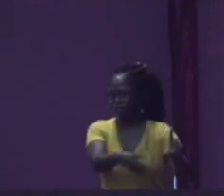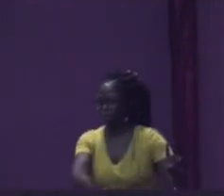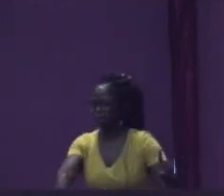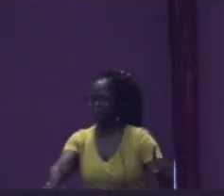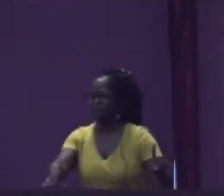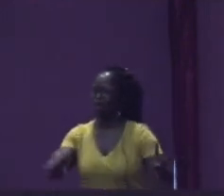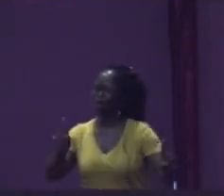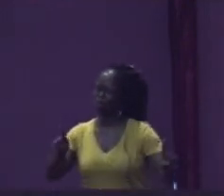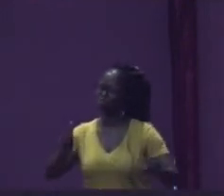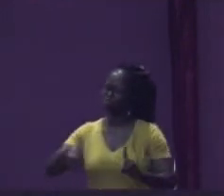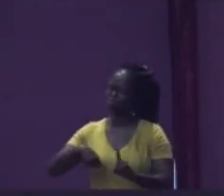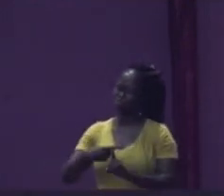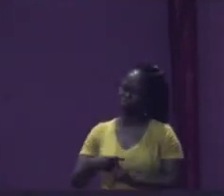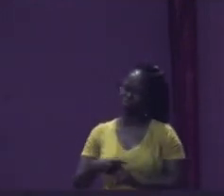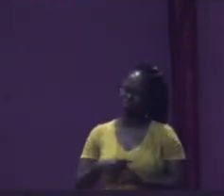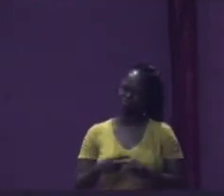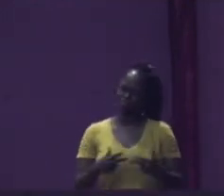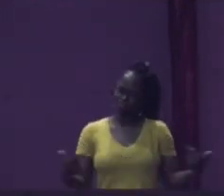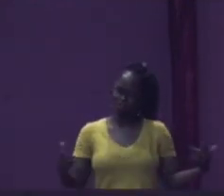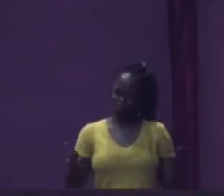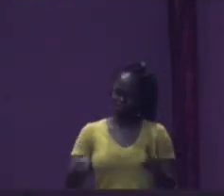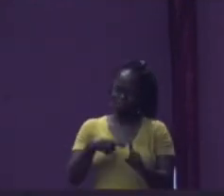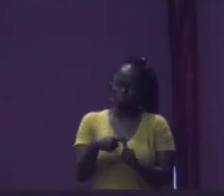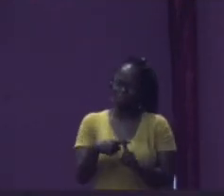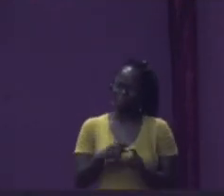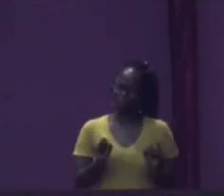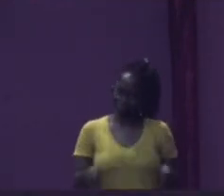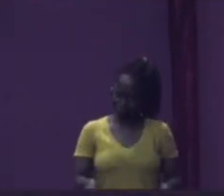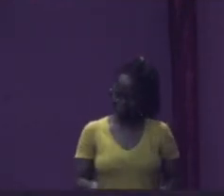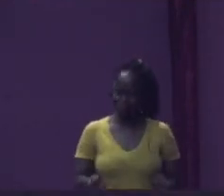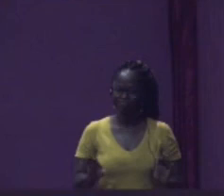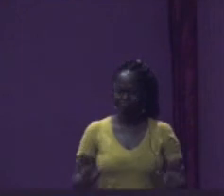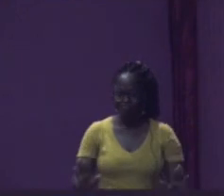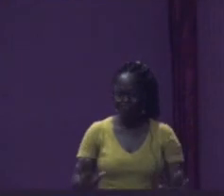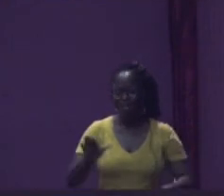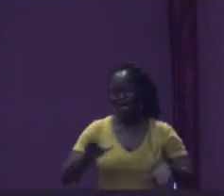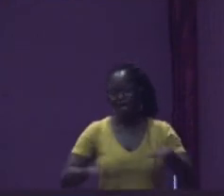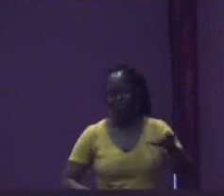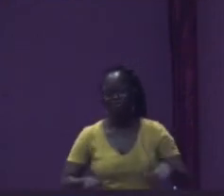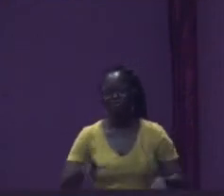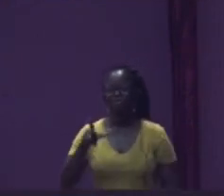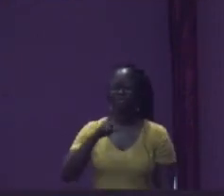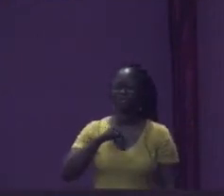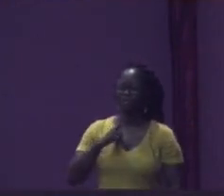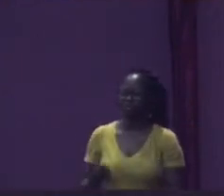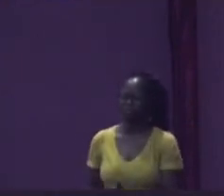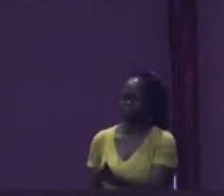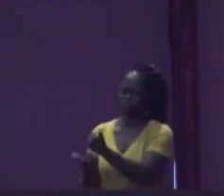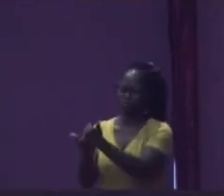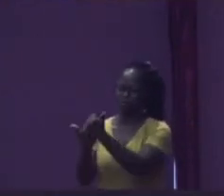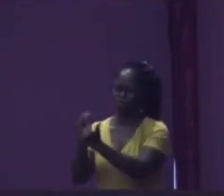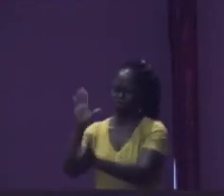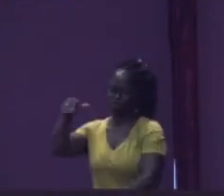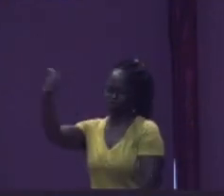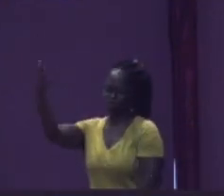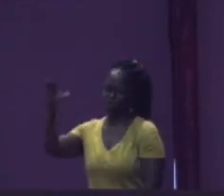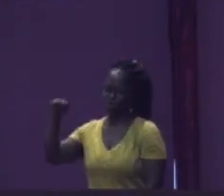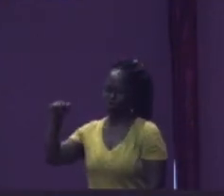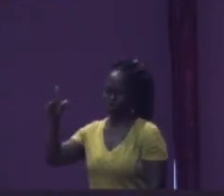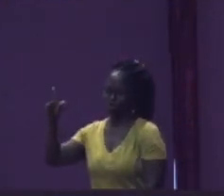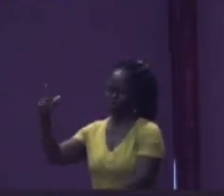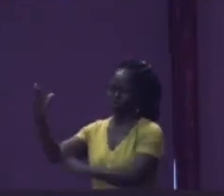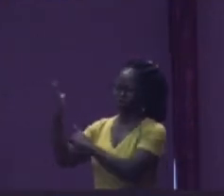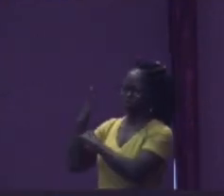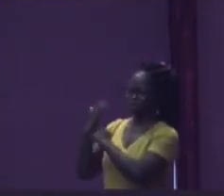which, you know, as I said, sometimes gets outside support from an NGO, but they